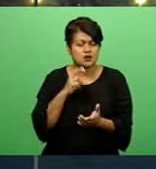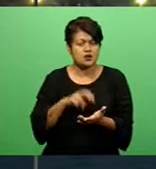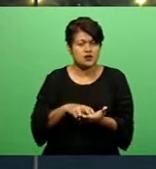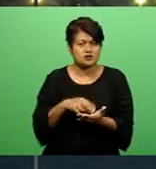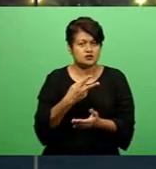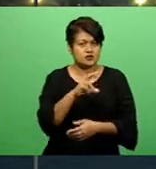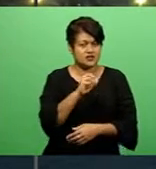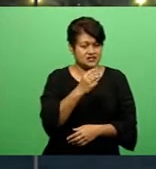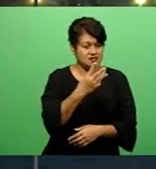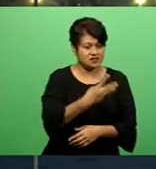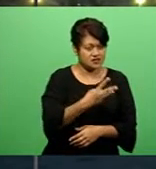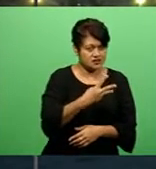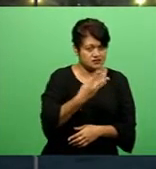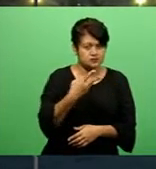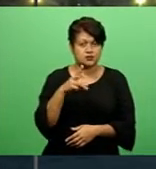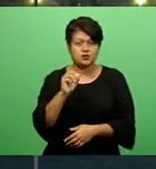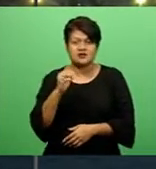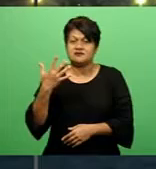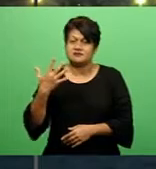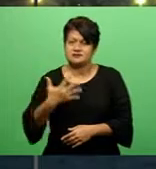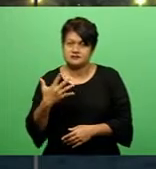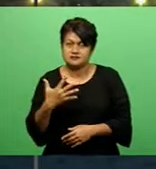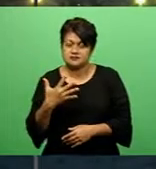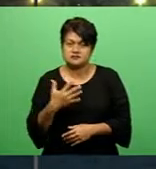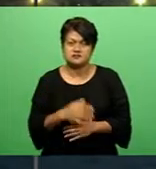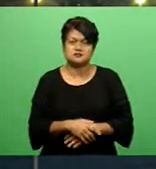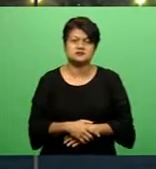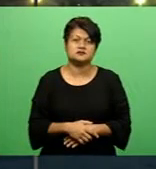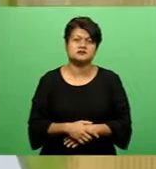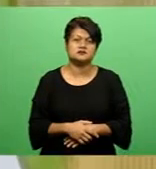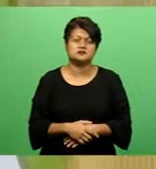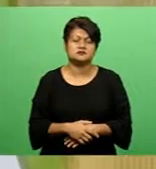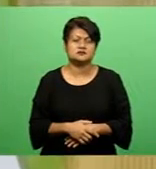to 2015. Elinor Turangaiviu has more.